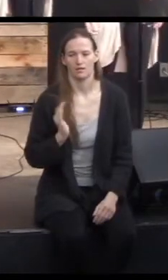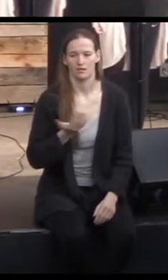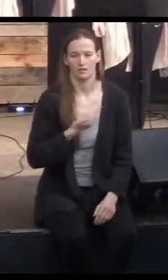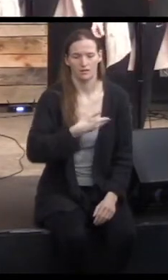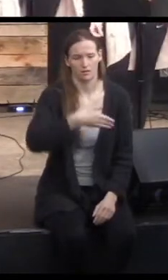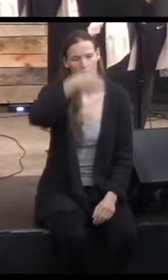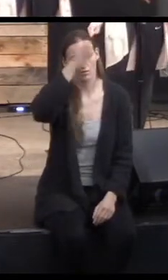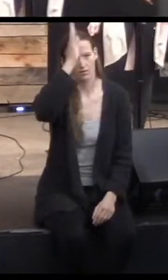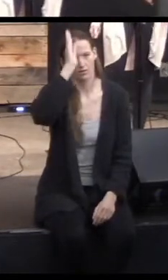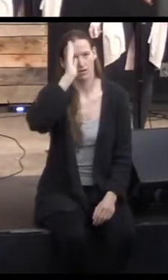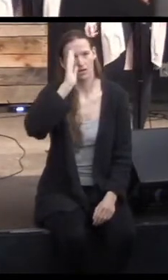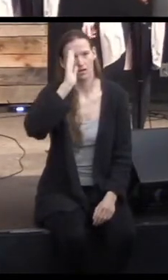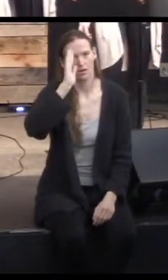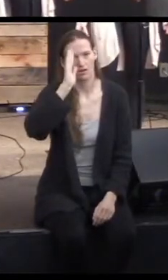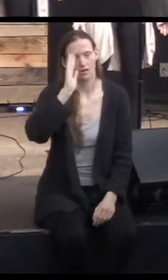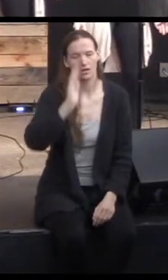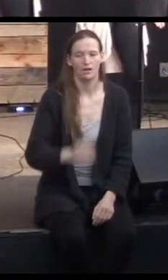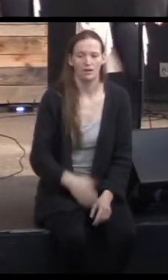great is our